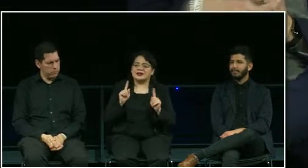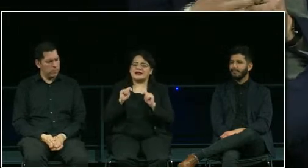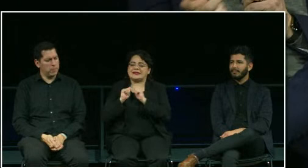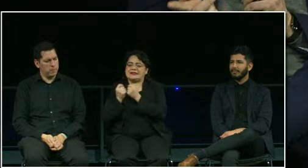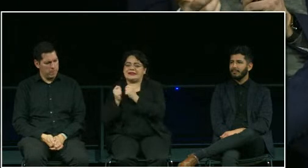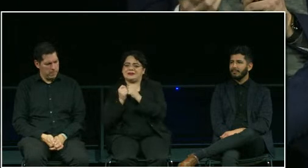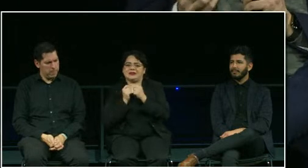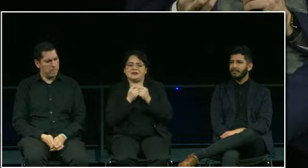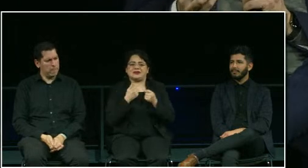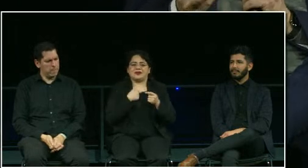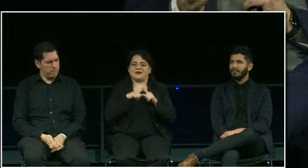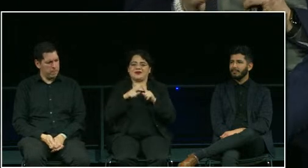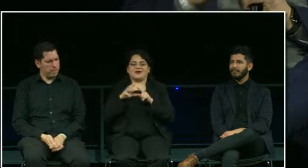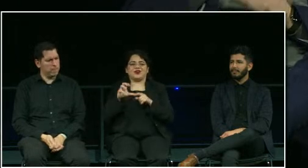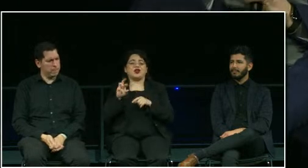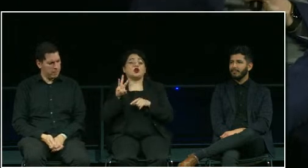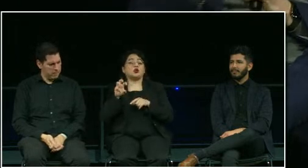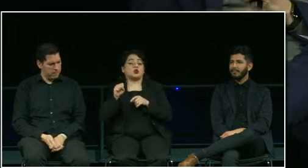in